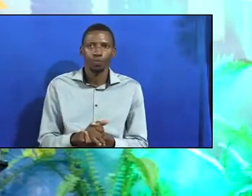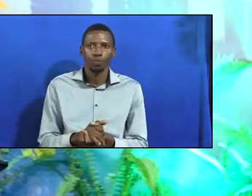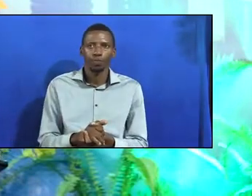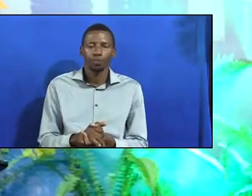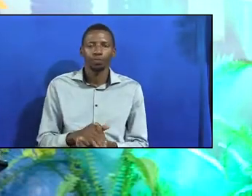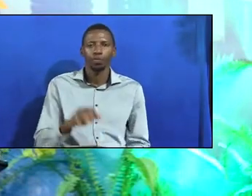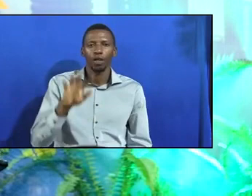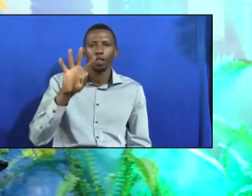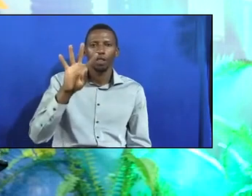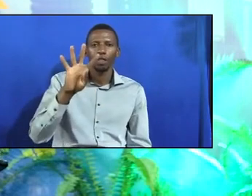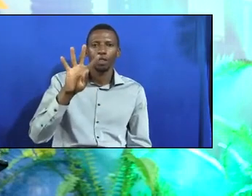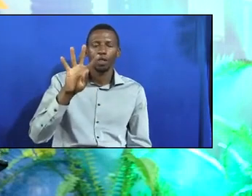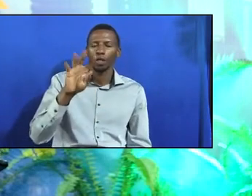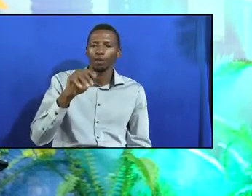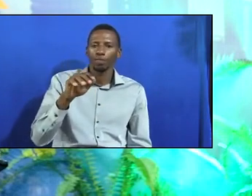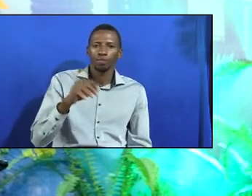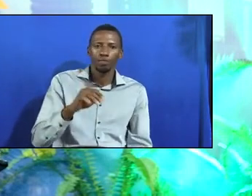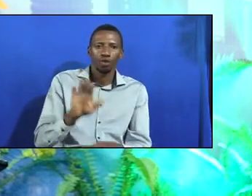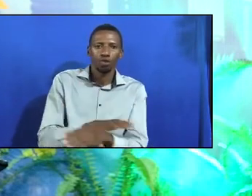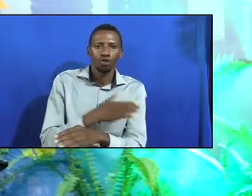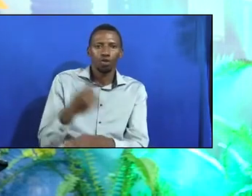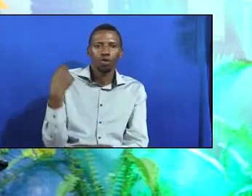Three, four, zero. Jesus saves.